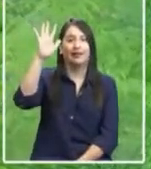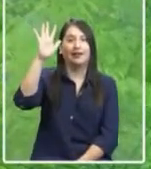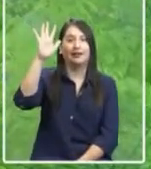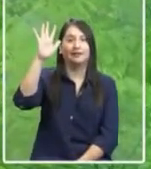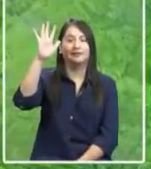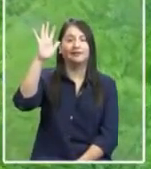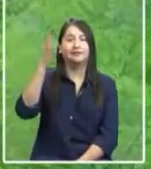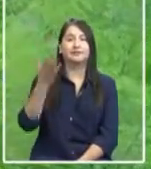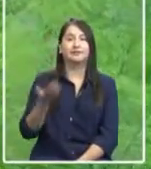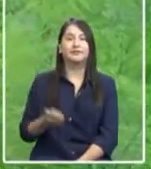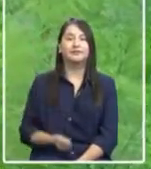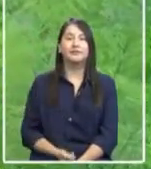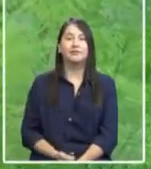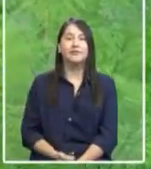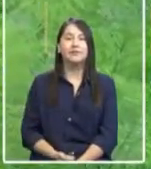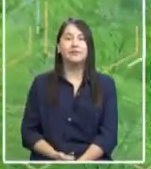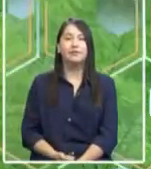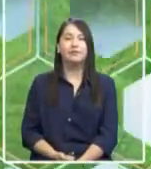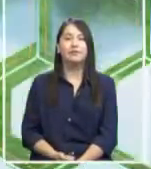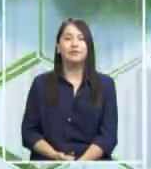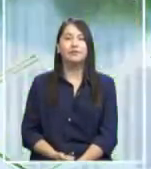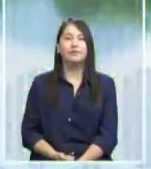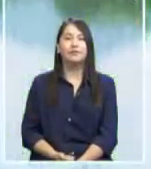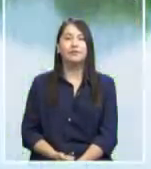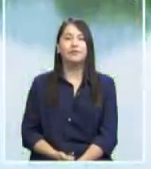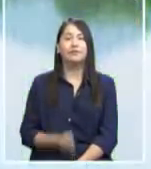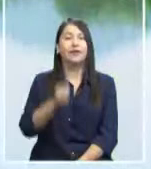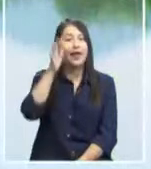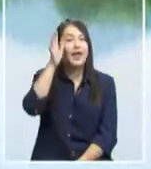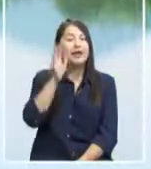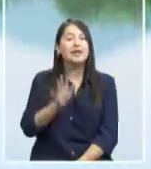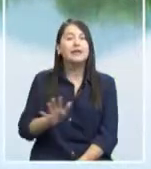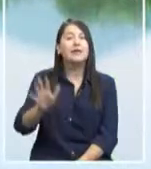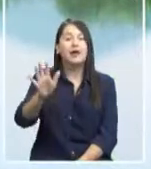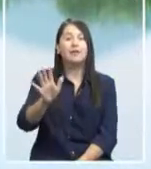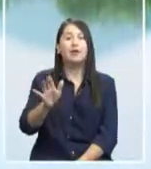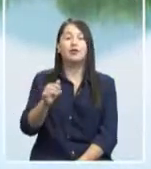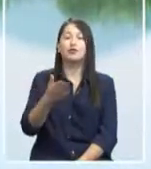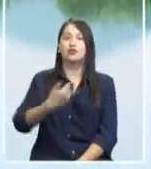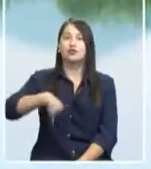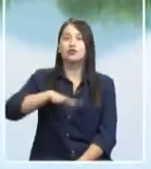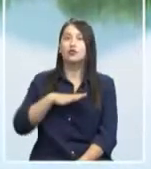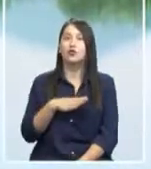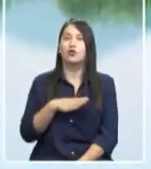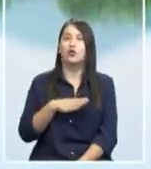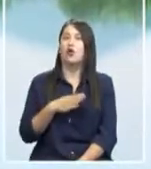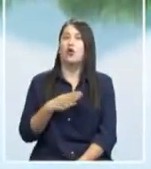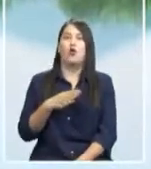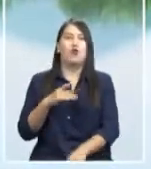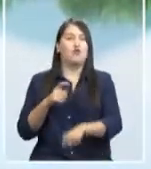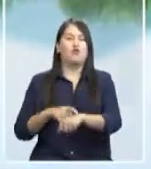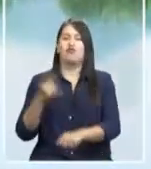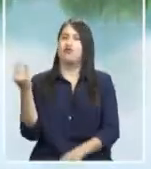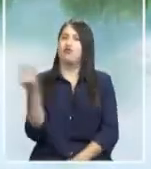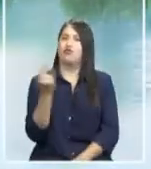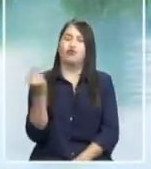in a very fast speed. And all kinds of enjoyment is taking place in this